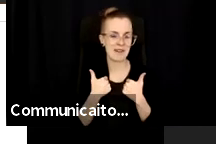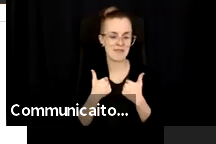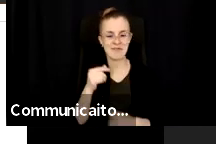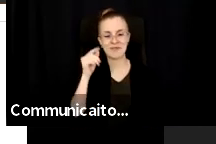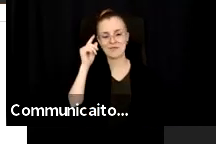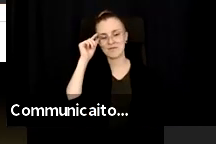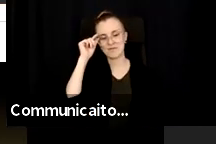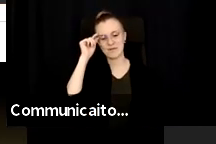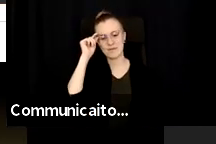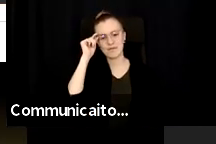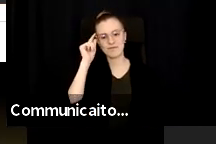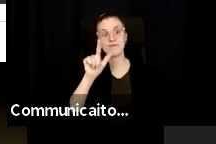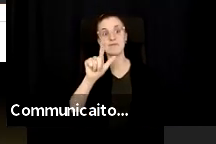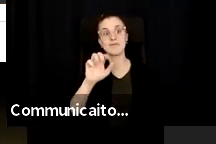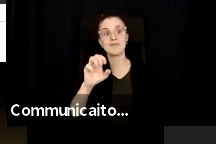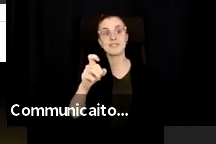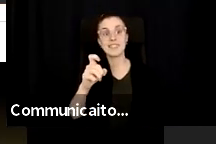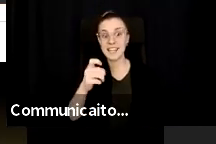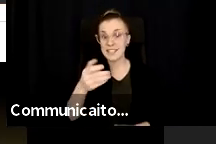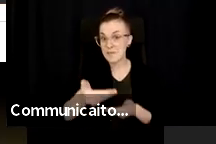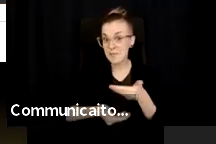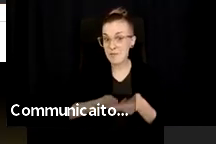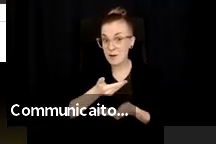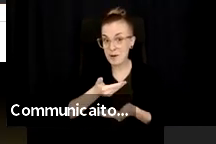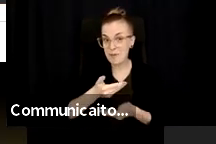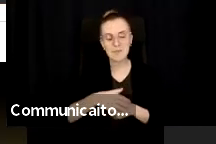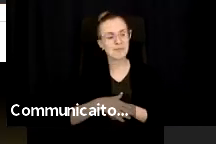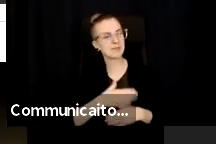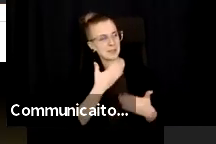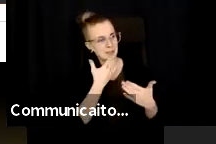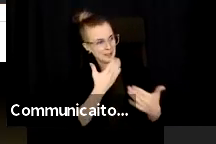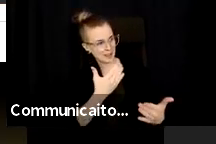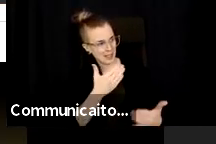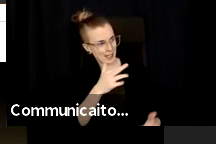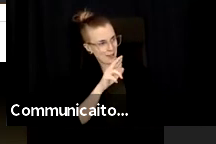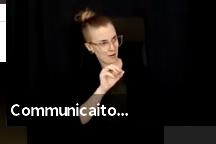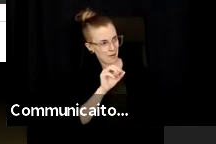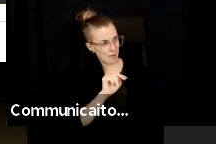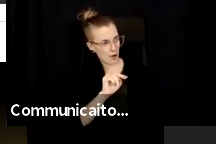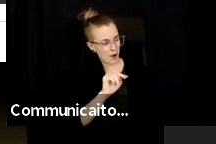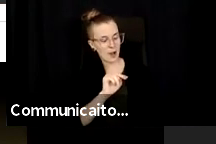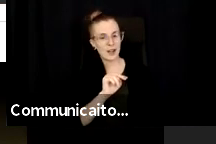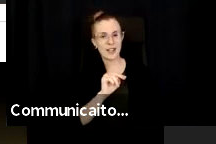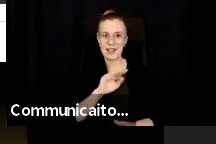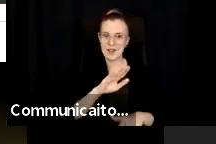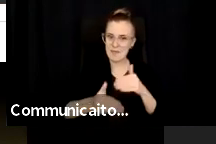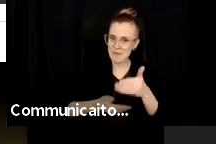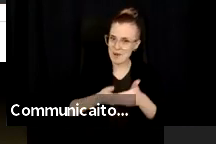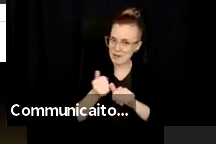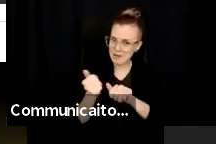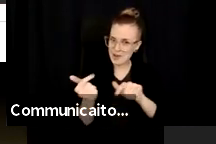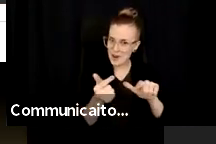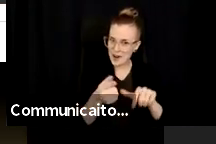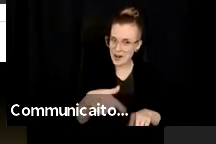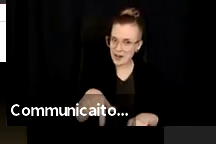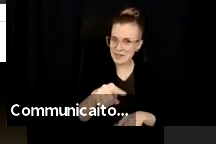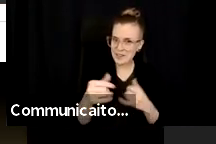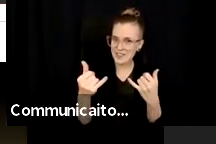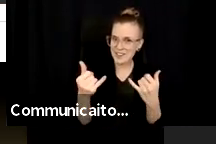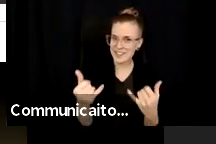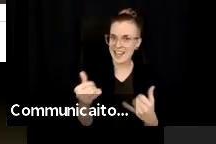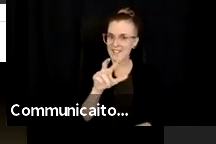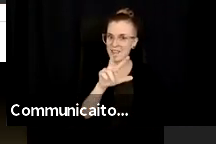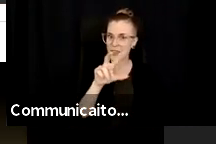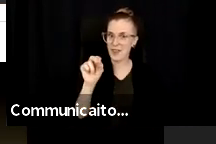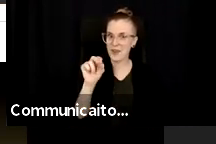Lex, welcome. Thank you, Ron, and welcome to all of you today to this 30th